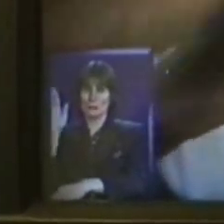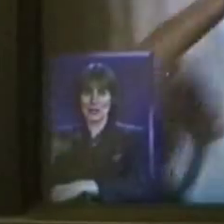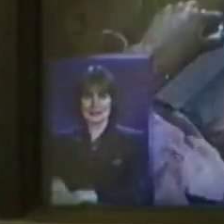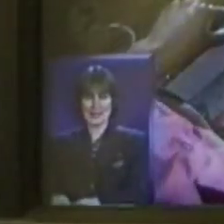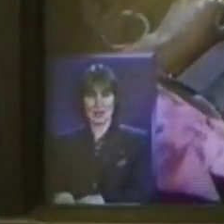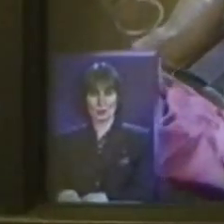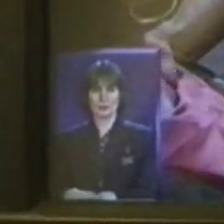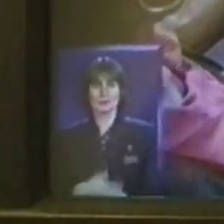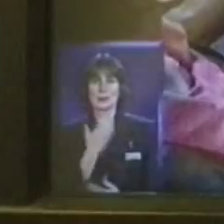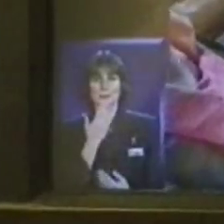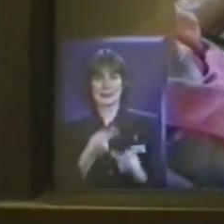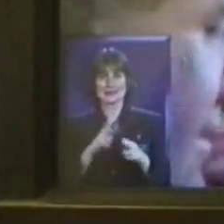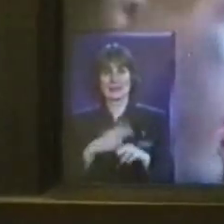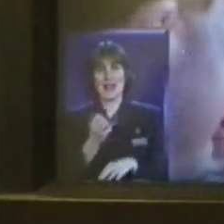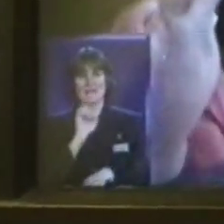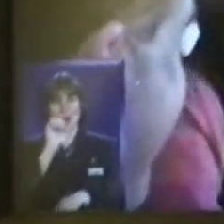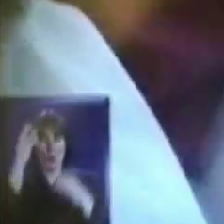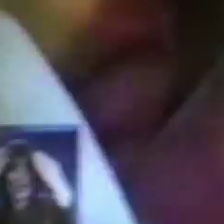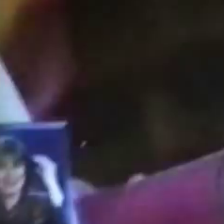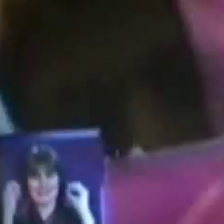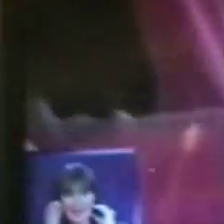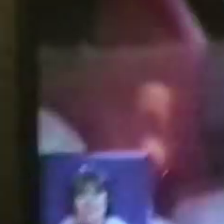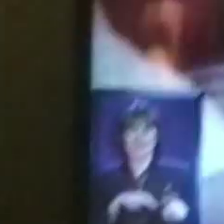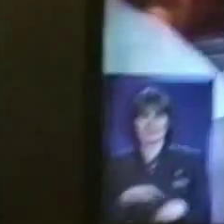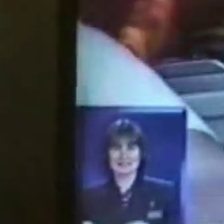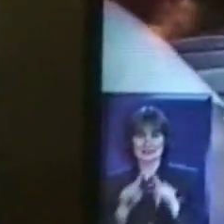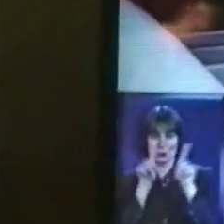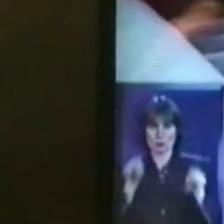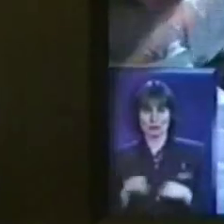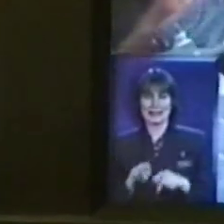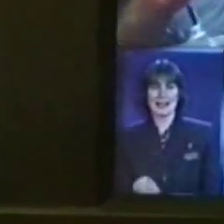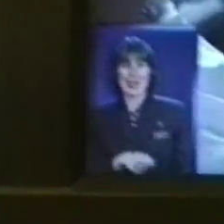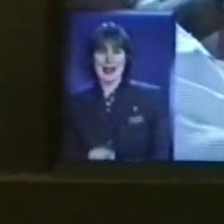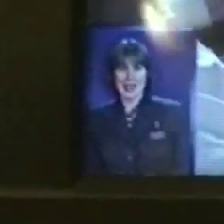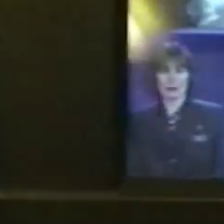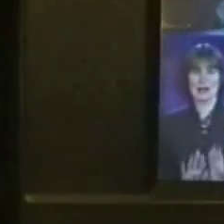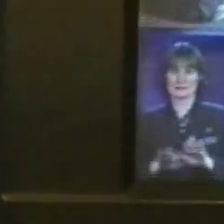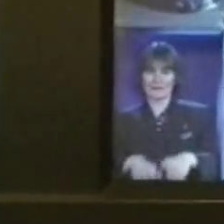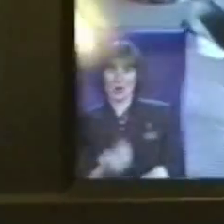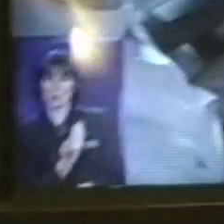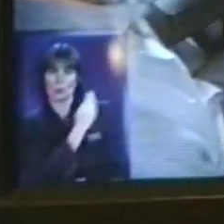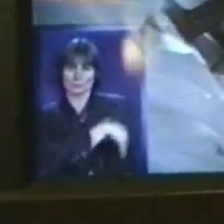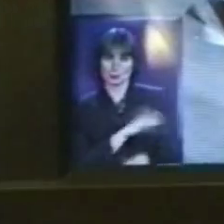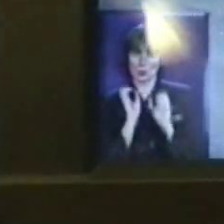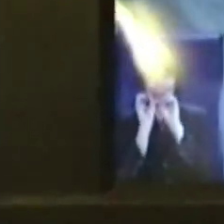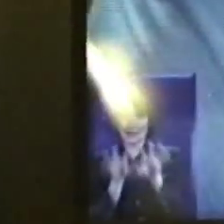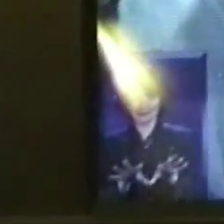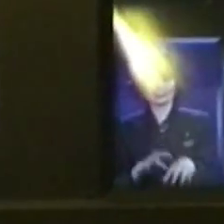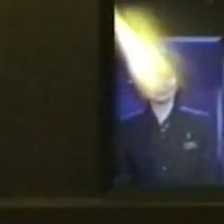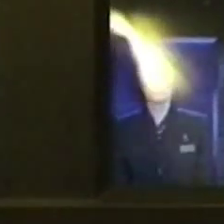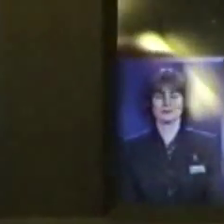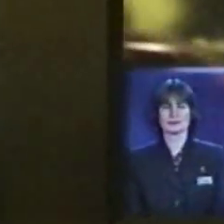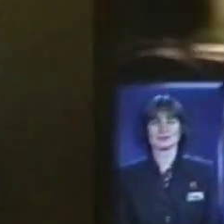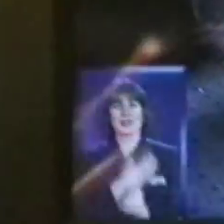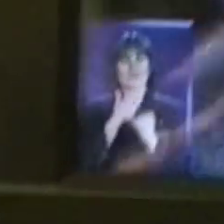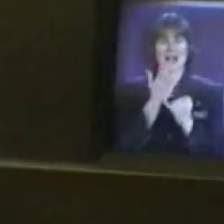table is put away. Your seat is upright, and your armrest is down. Please throw your individual video screen and leg rest